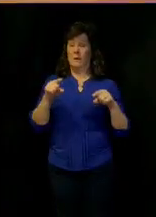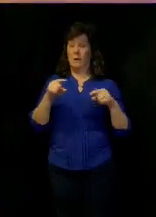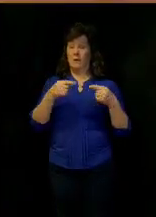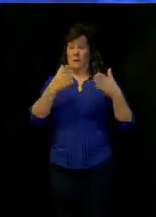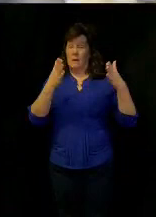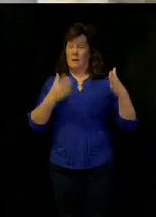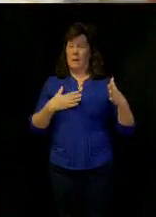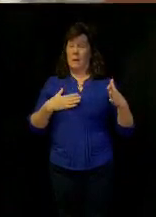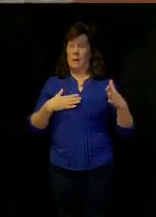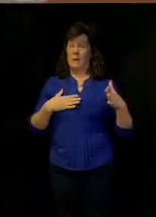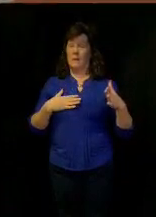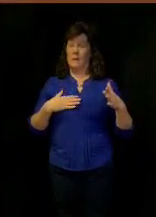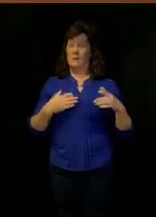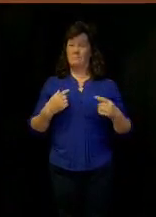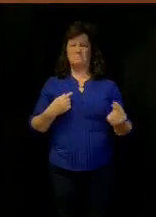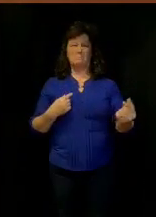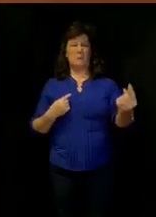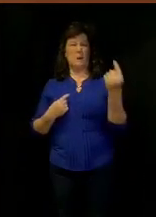starts poking on you.